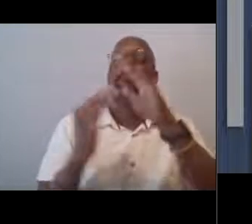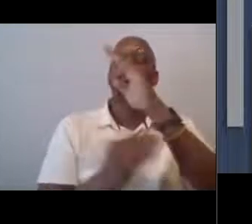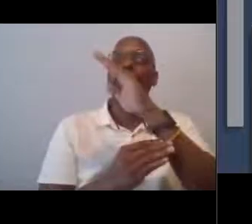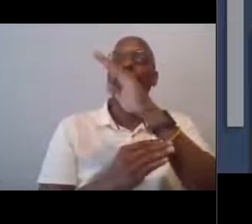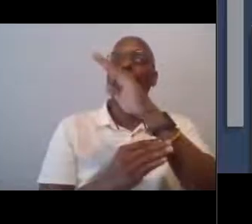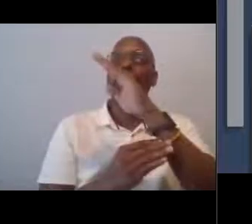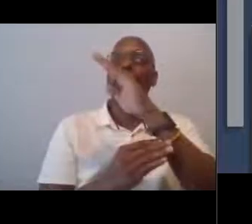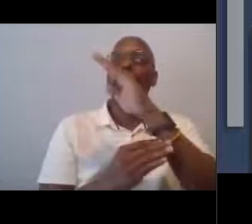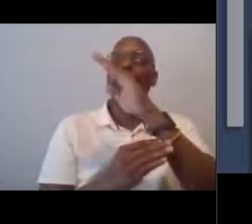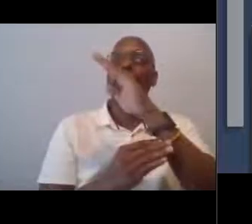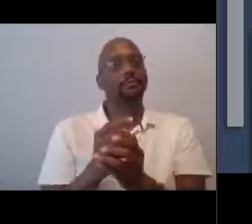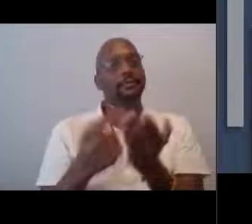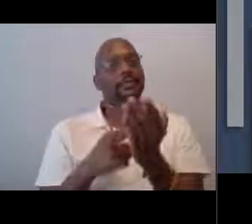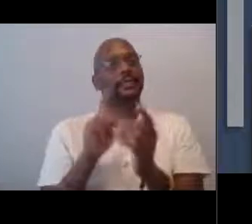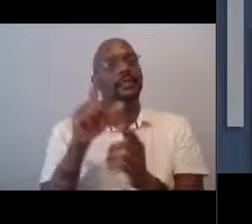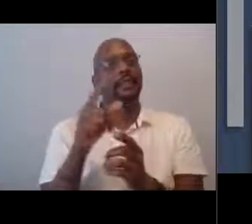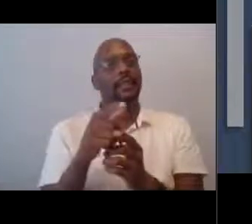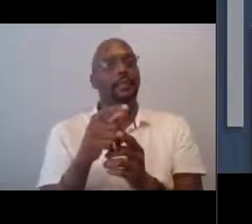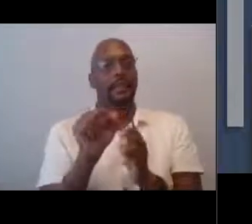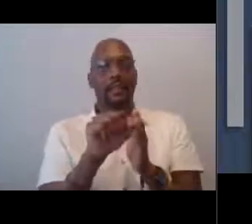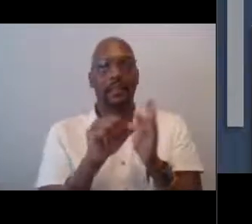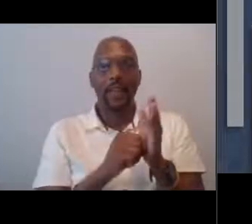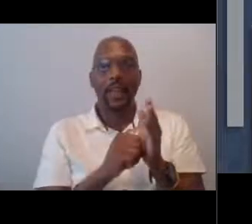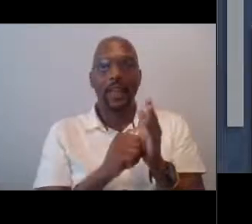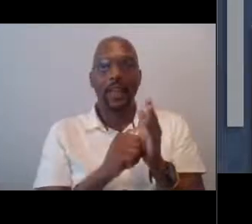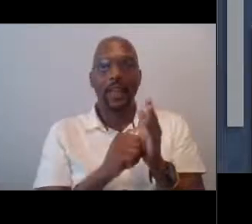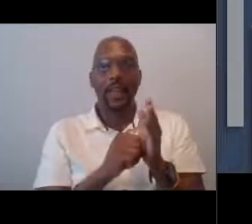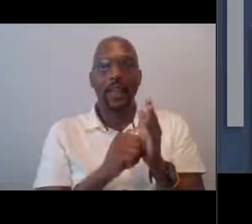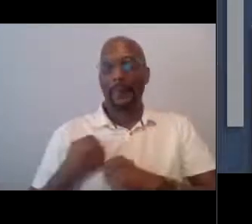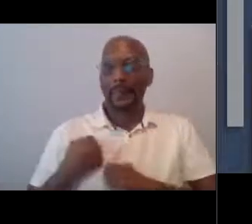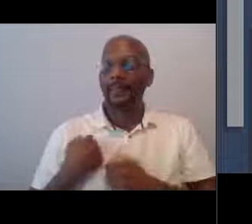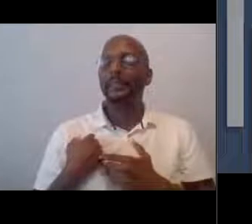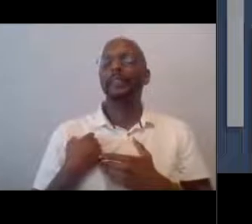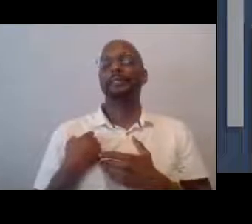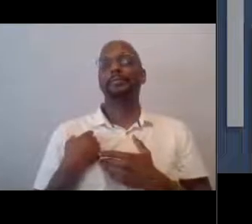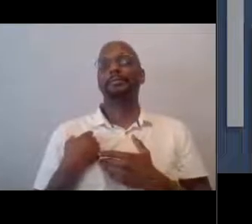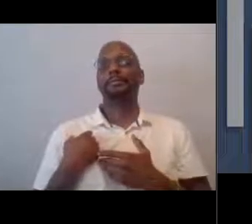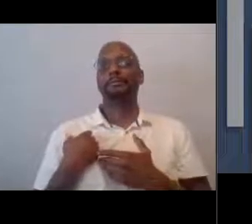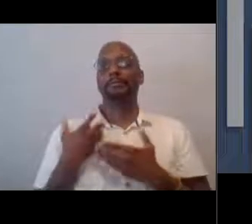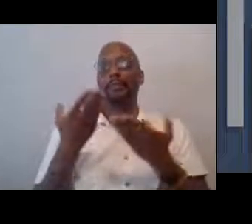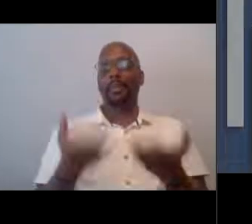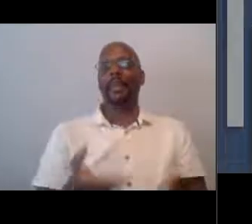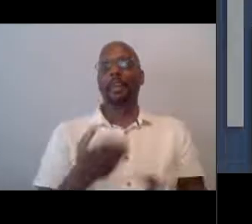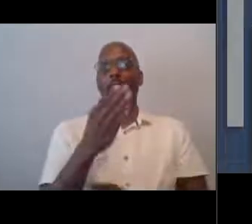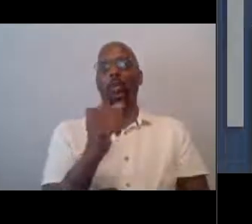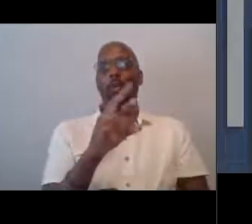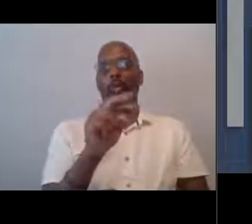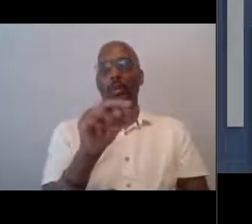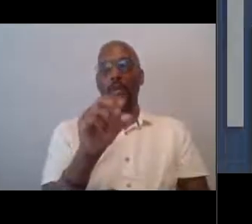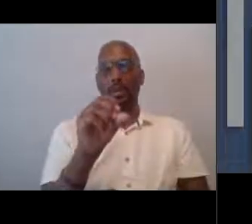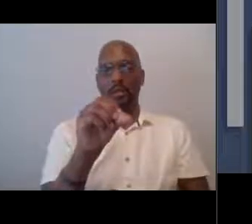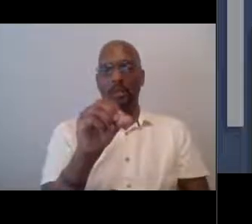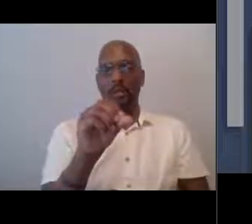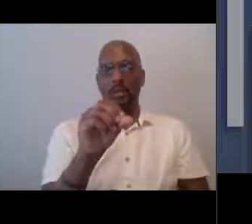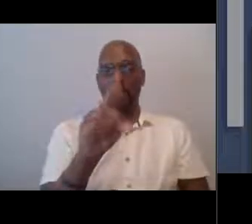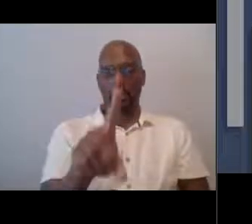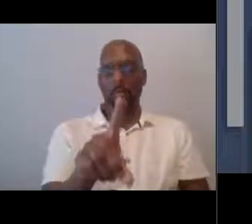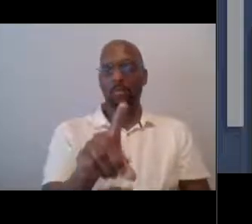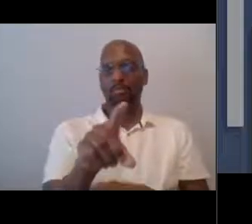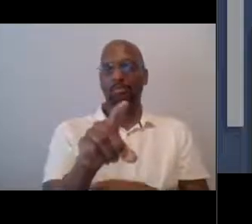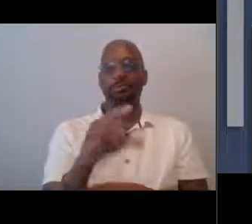state, and our military presence in Coronado. And unfortunately, as much